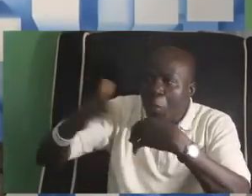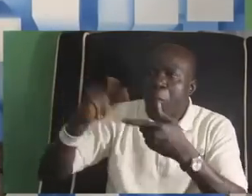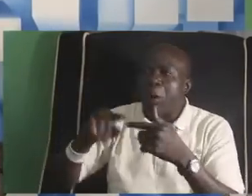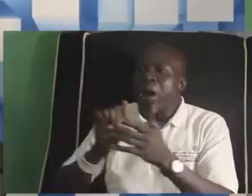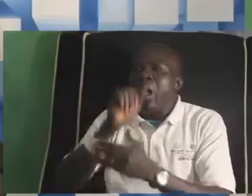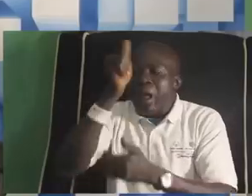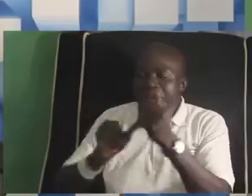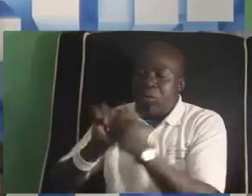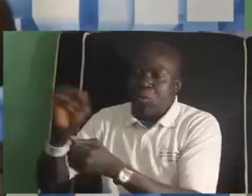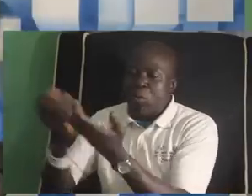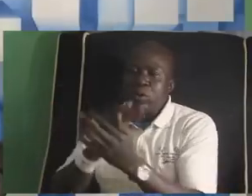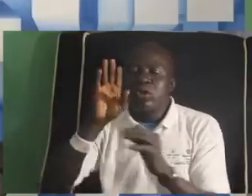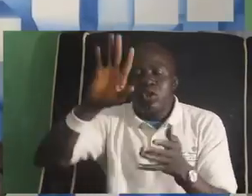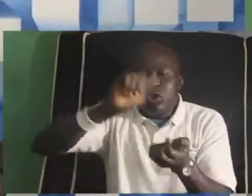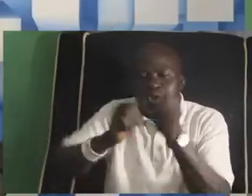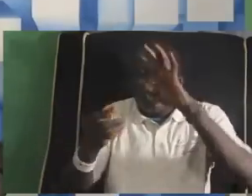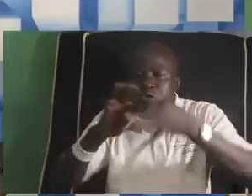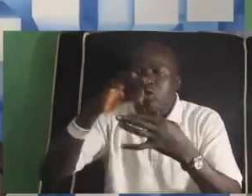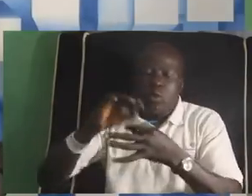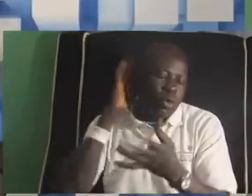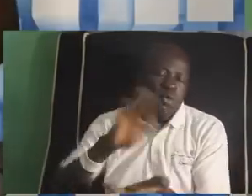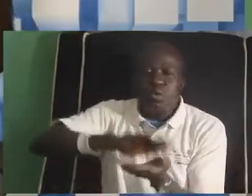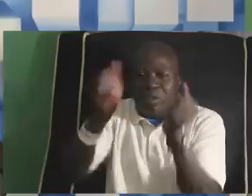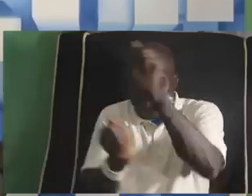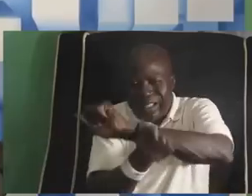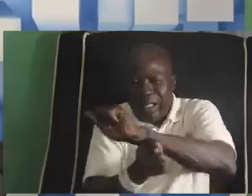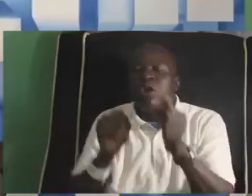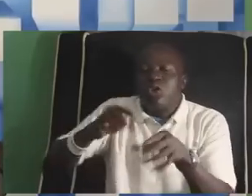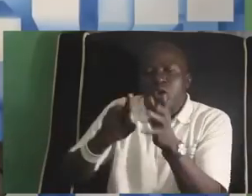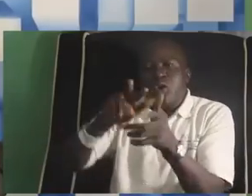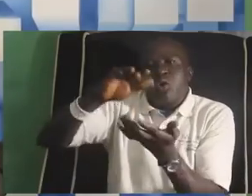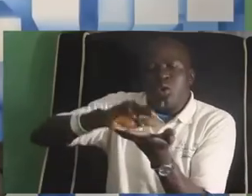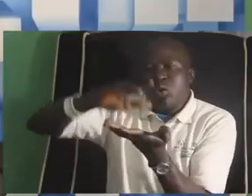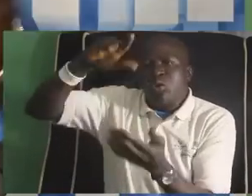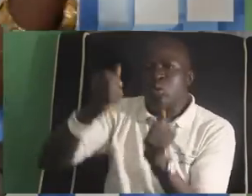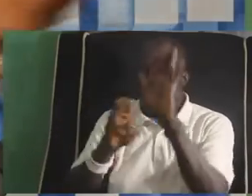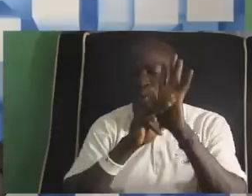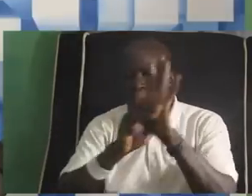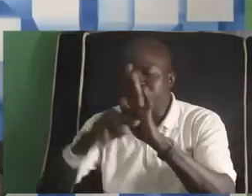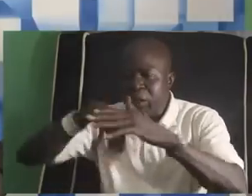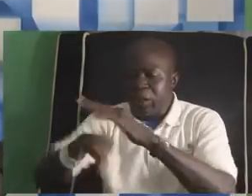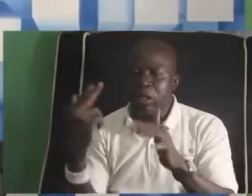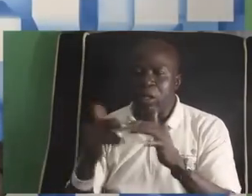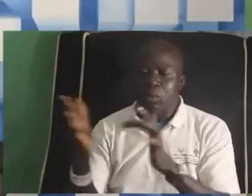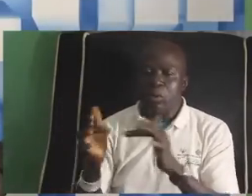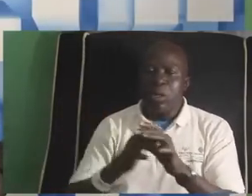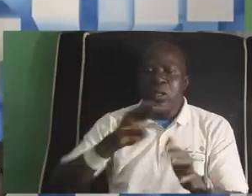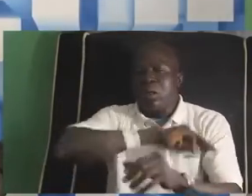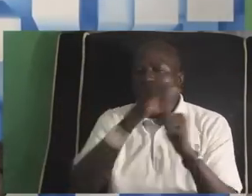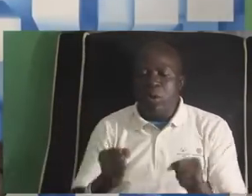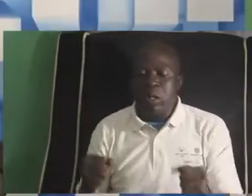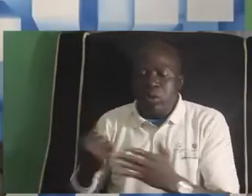sorrow. Everyone to eat that pad down. Oh, God, I fed that day. Good man, I got paroca. I'm going to go to